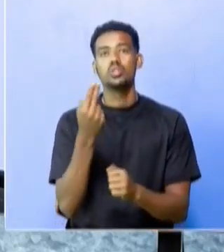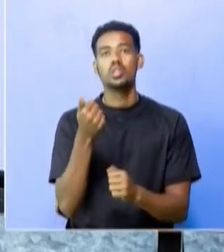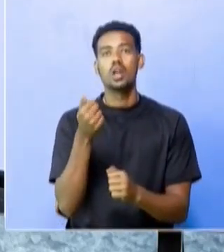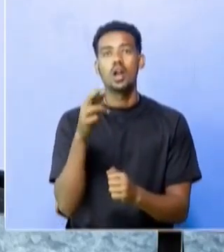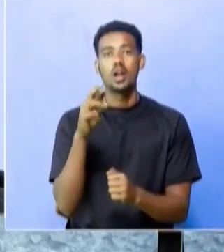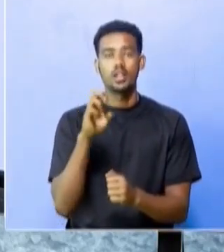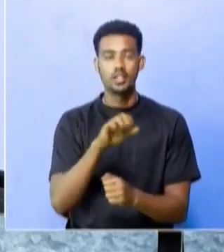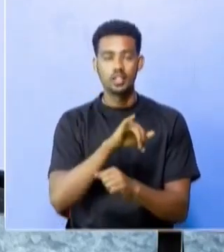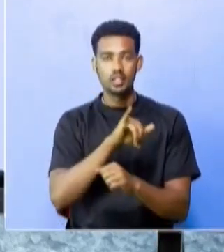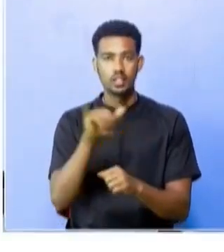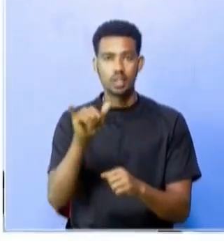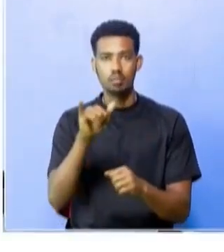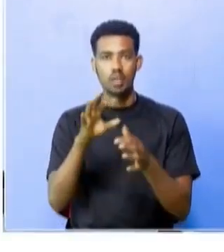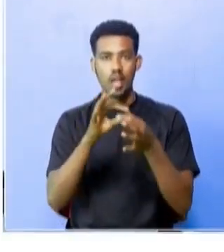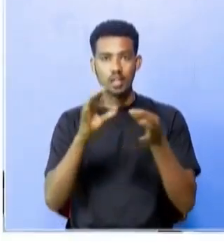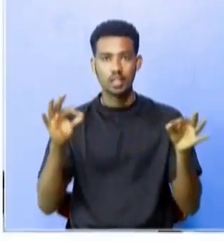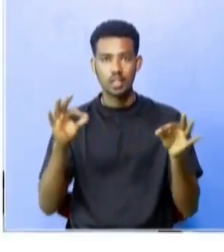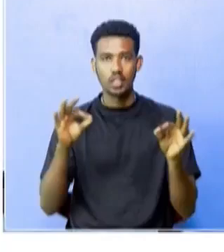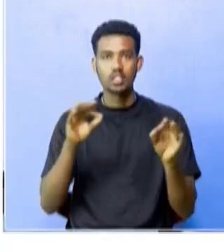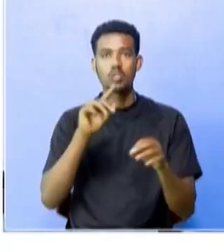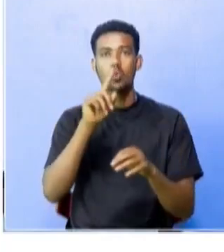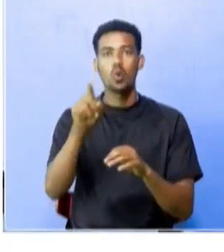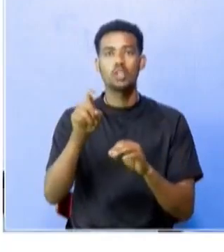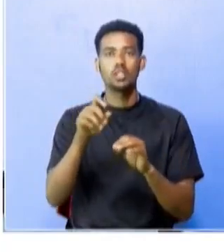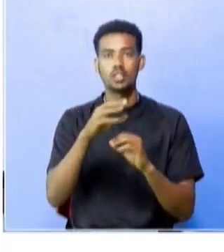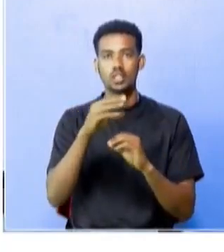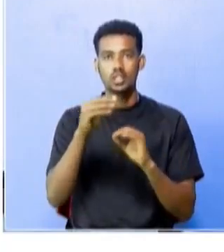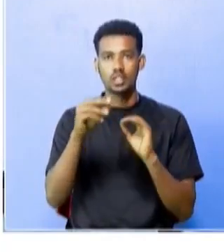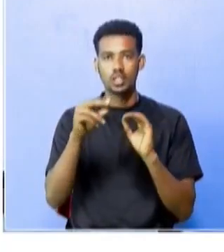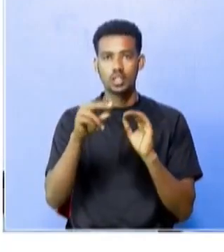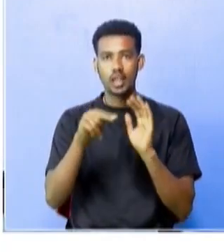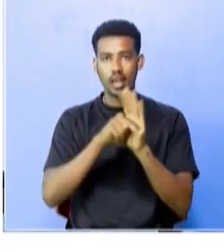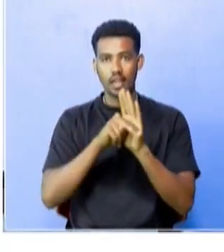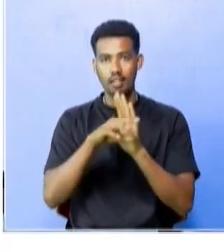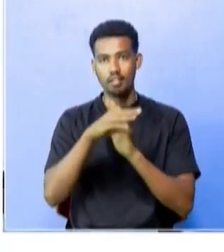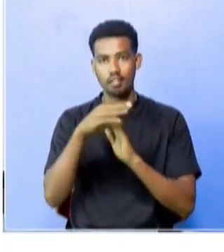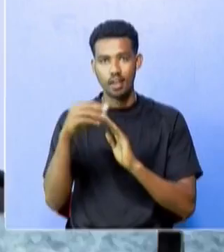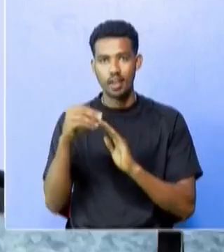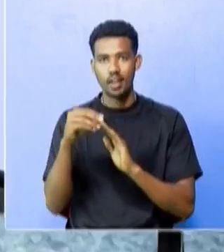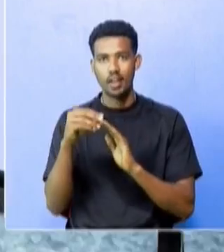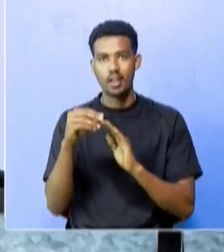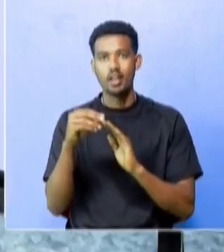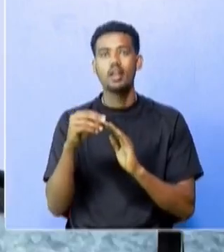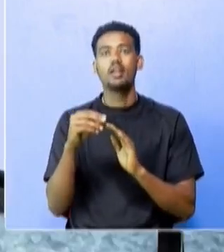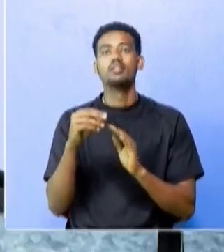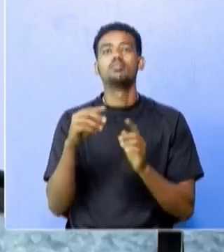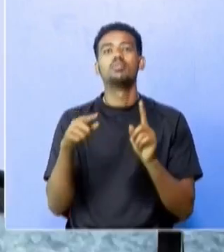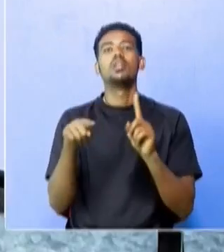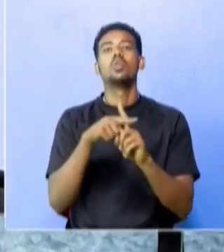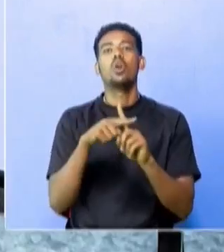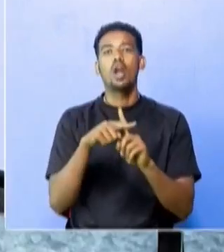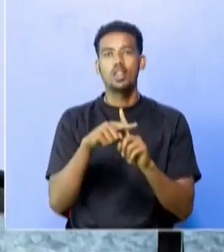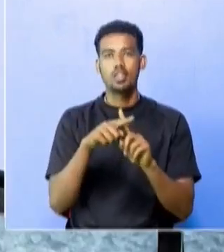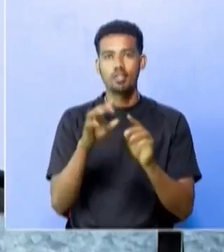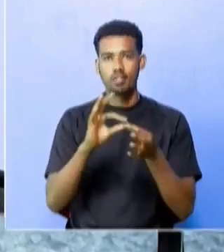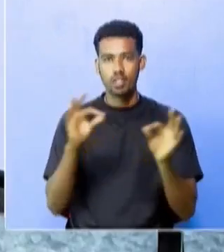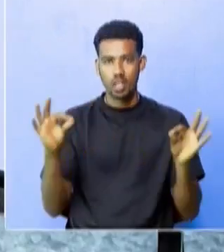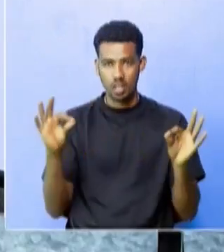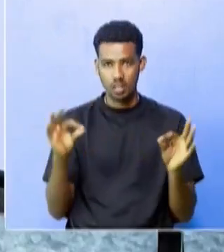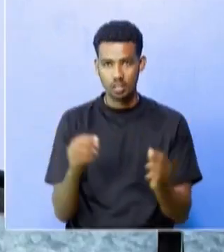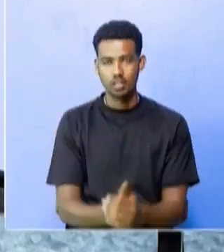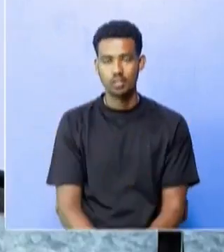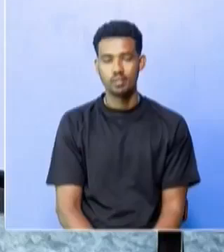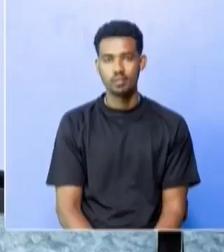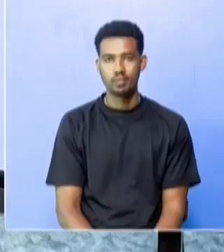as a sentence, question, negative, and interrogative. So here is are. So let us mention